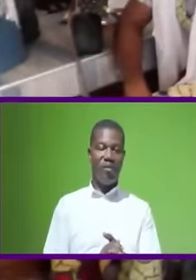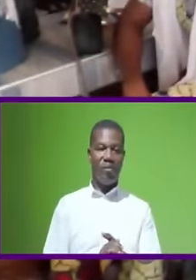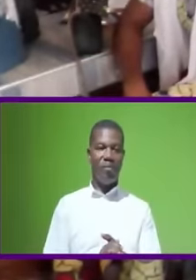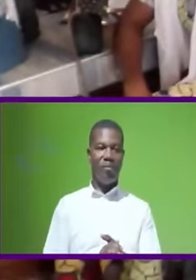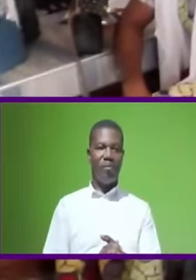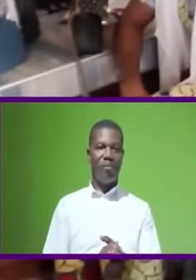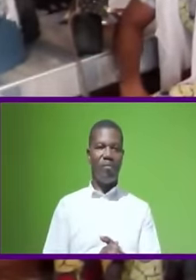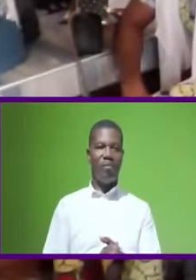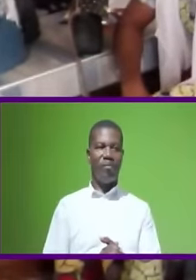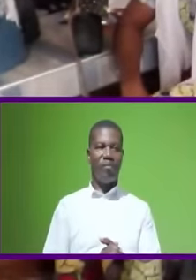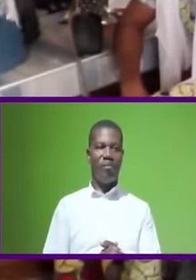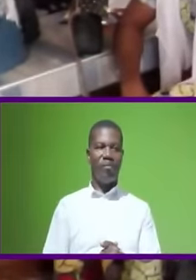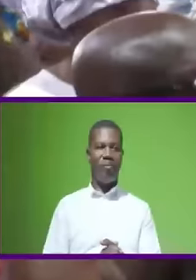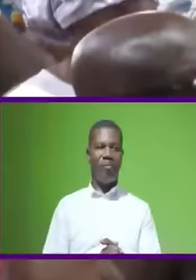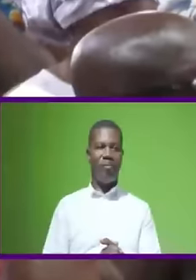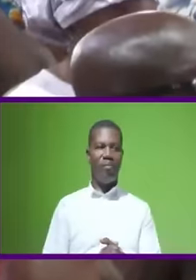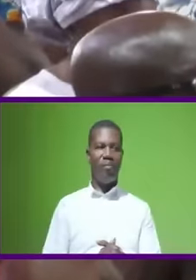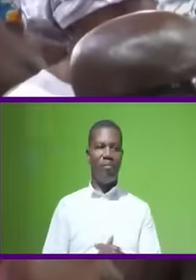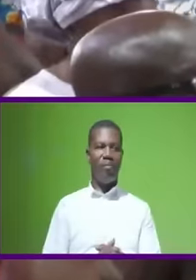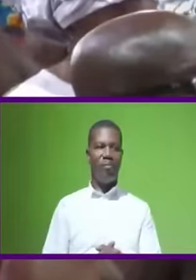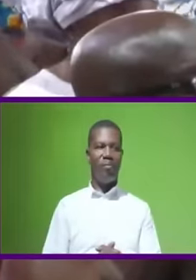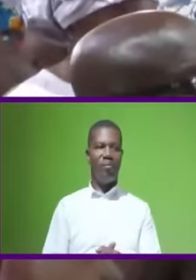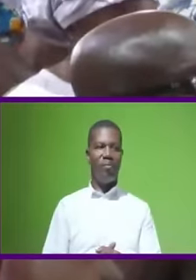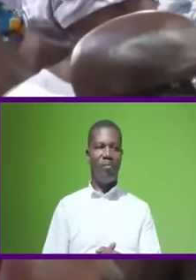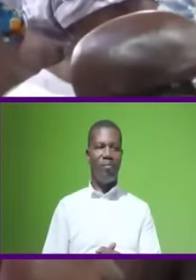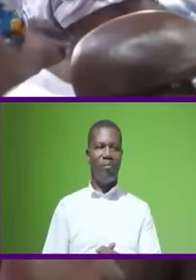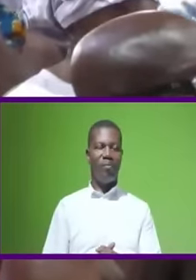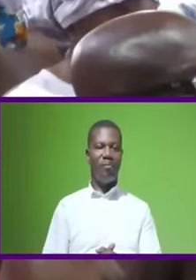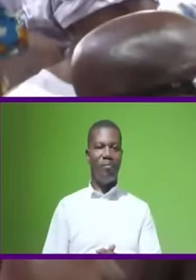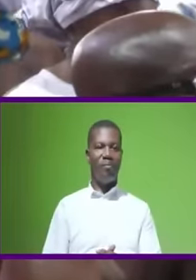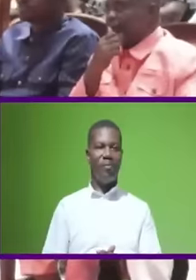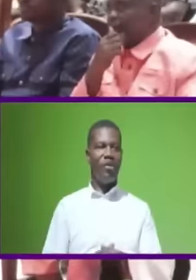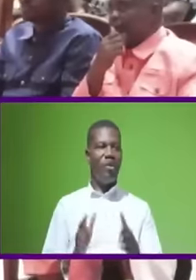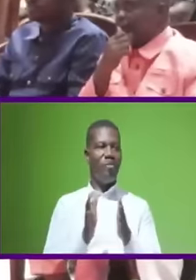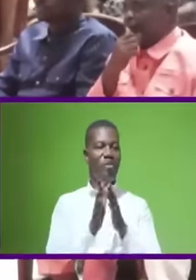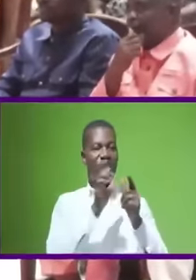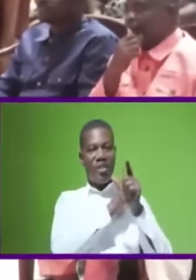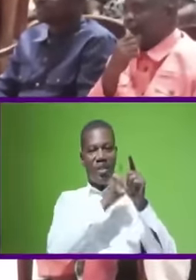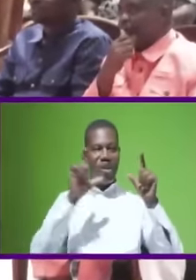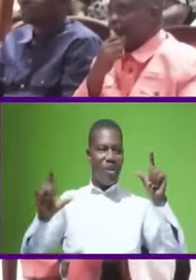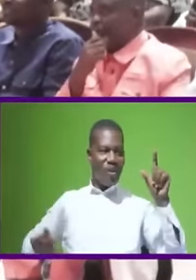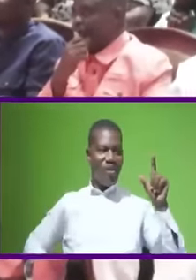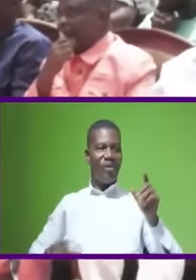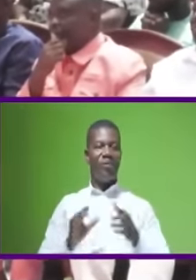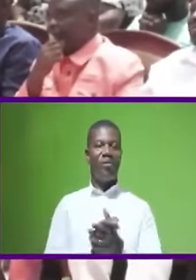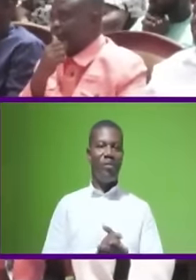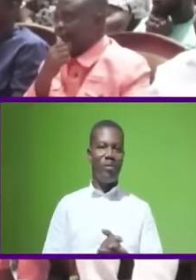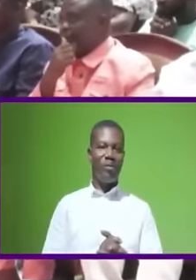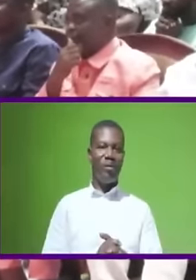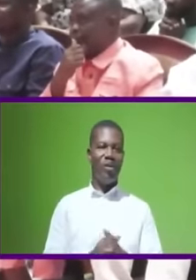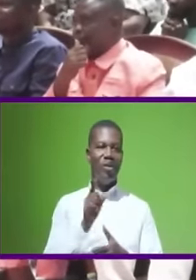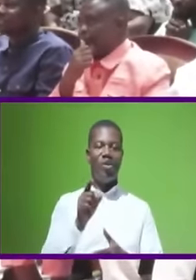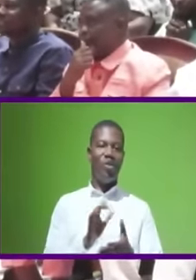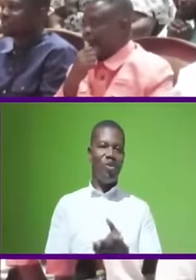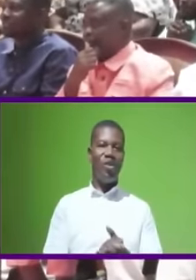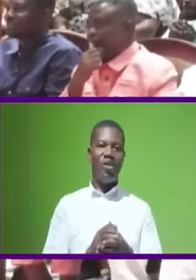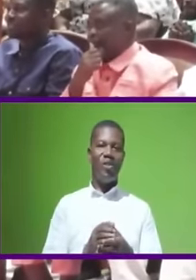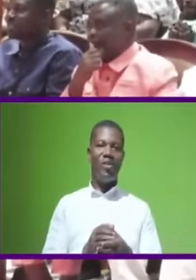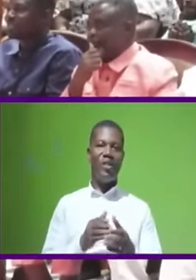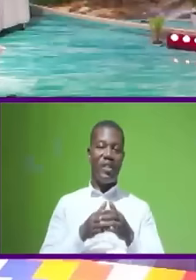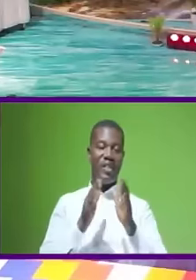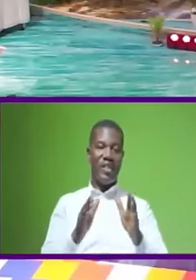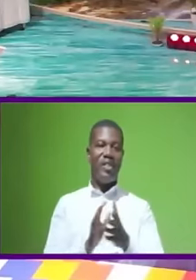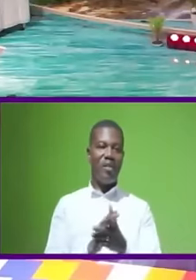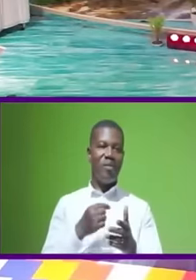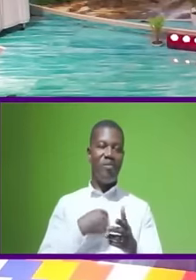yes boss and question praise the Lord hallelujah we are senior yes yam be